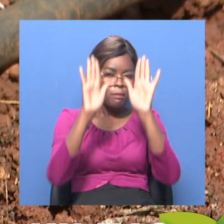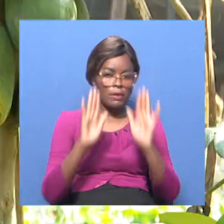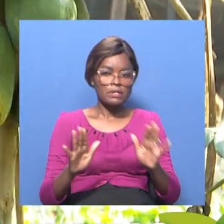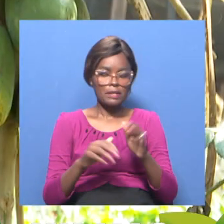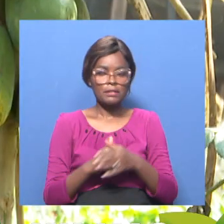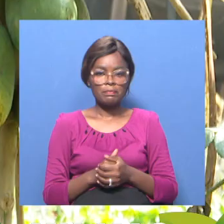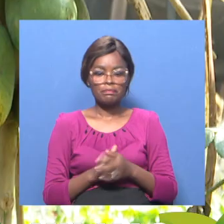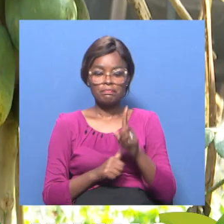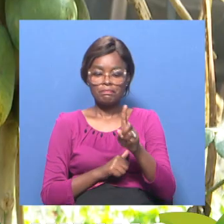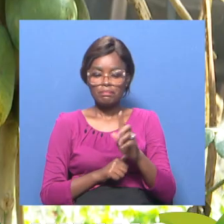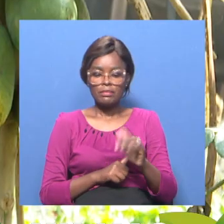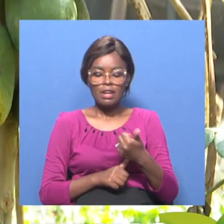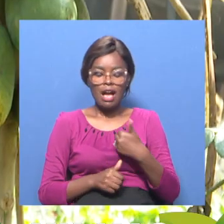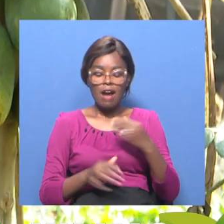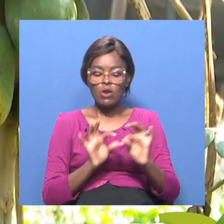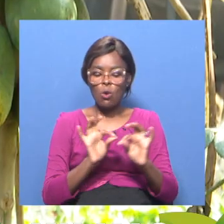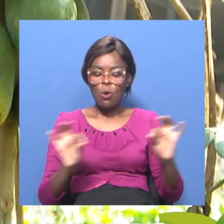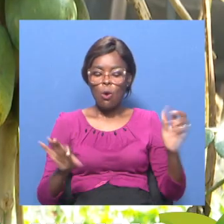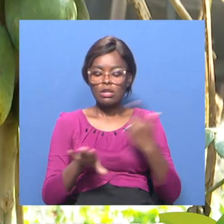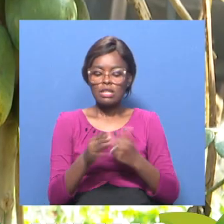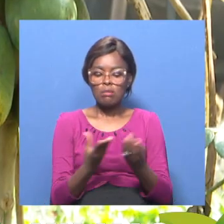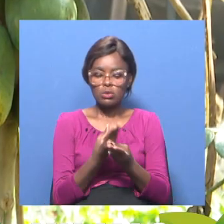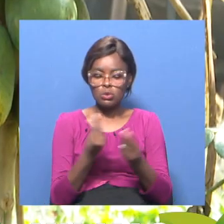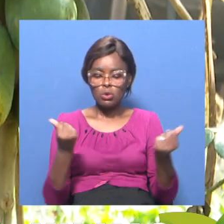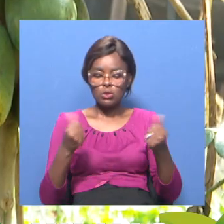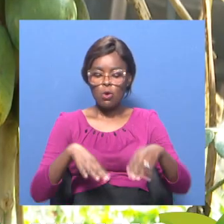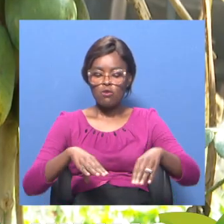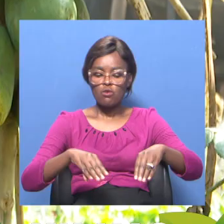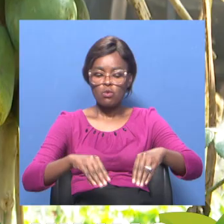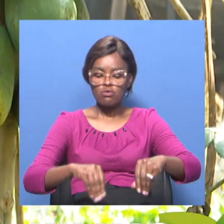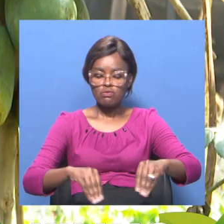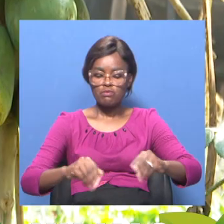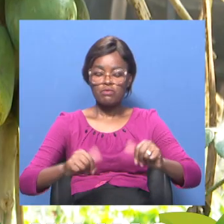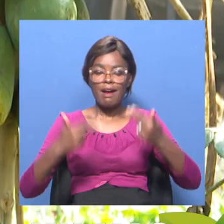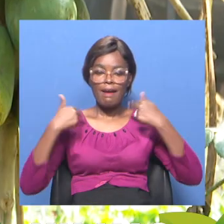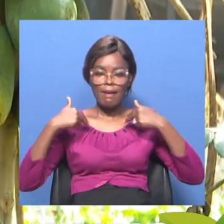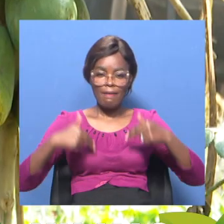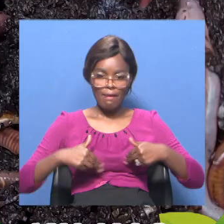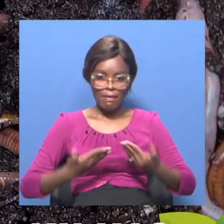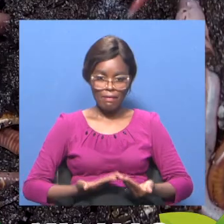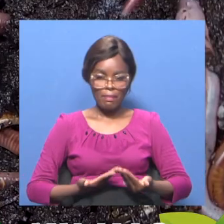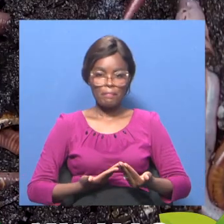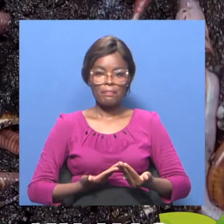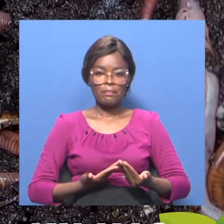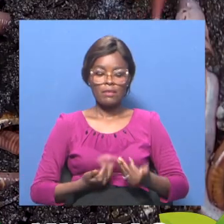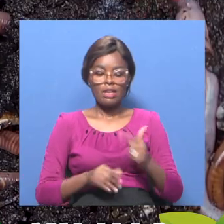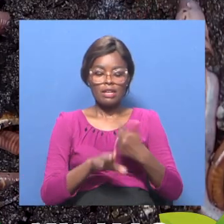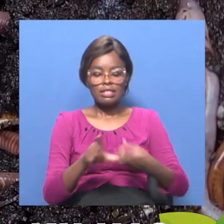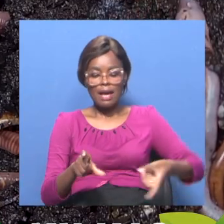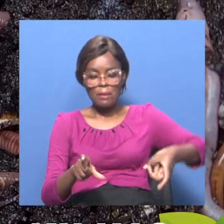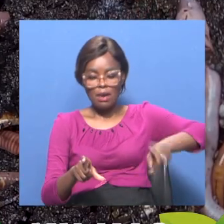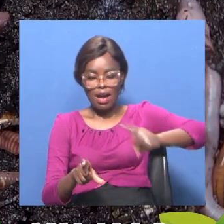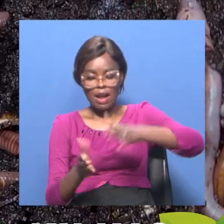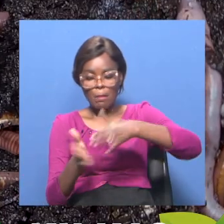important? It provides a long-term solution for the soil health. As you put in more